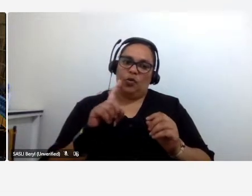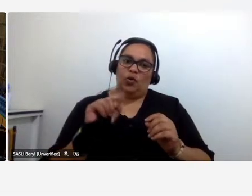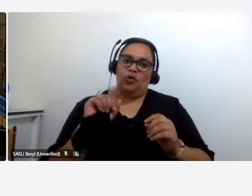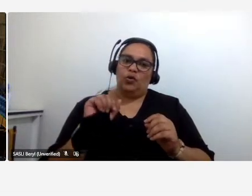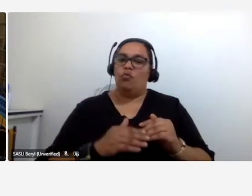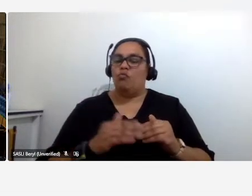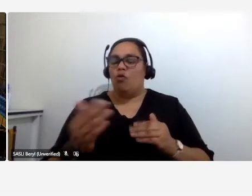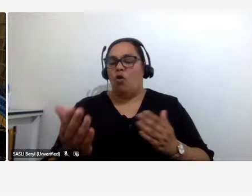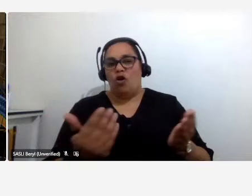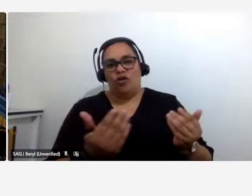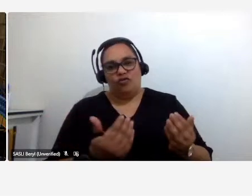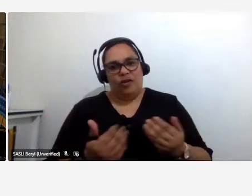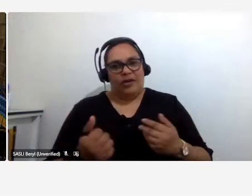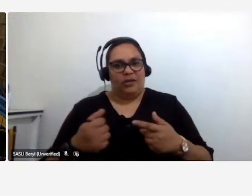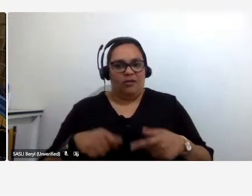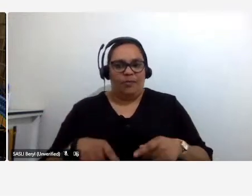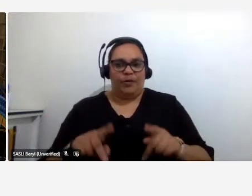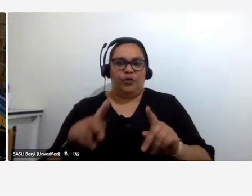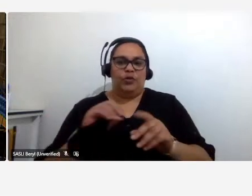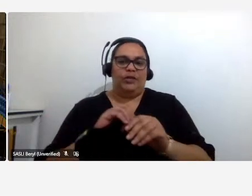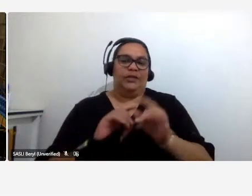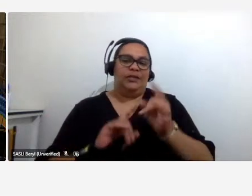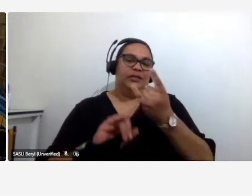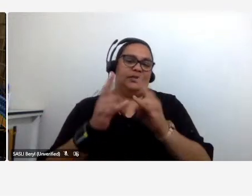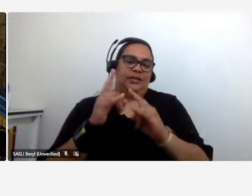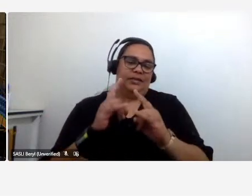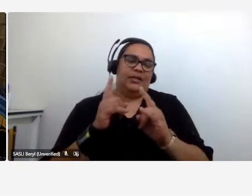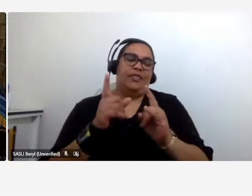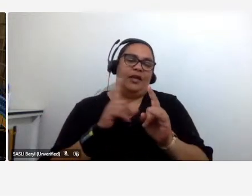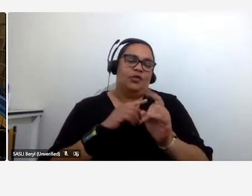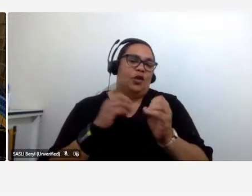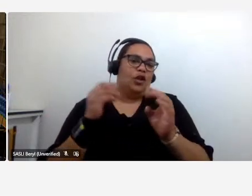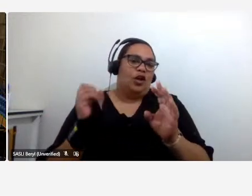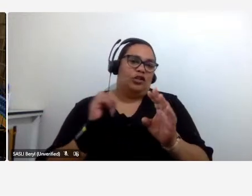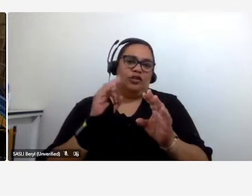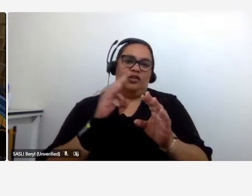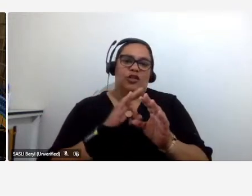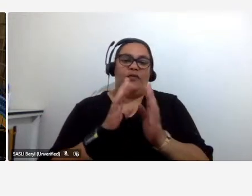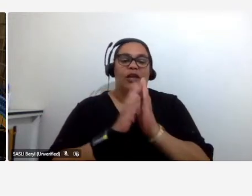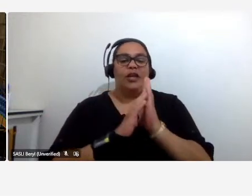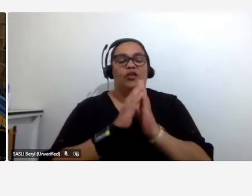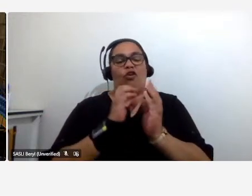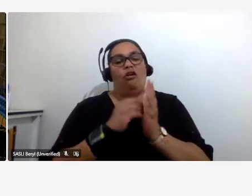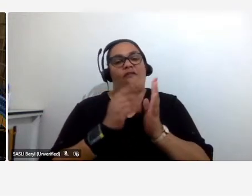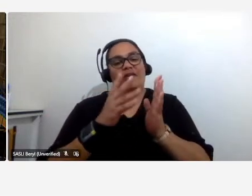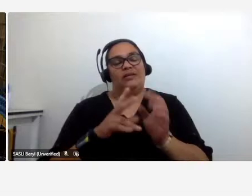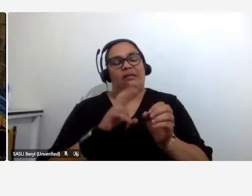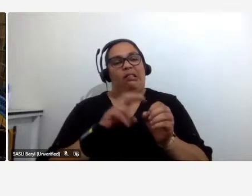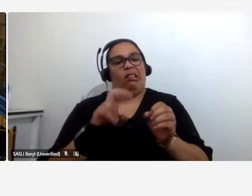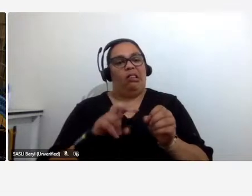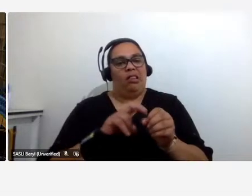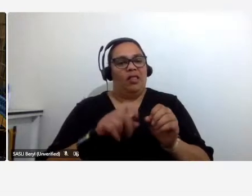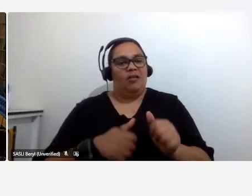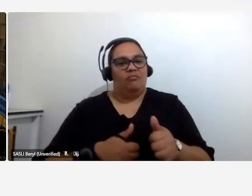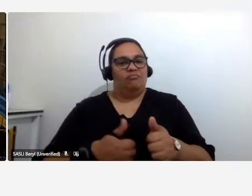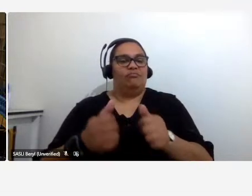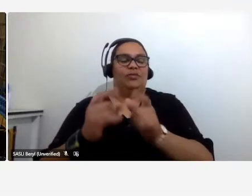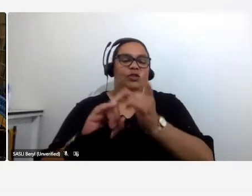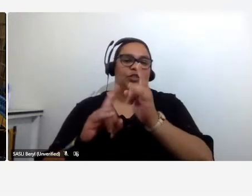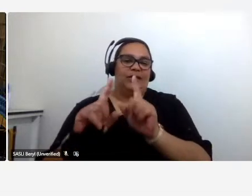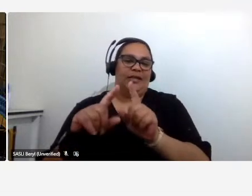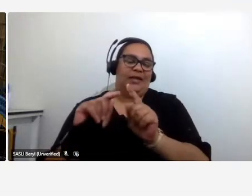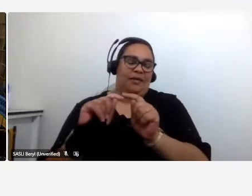more attractive opportunities in the city. We've been losing a lot of our heritage officers there. In fact, every year we lose a